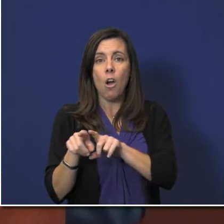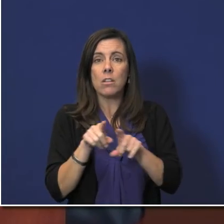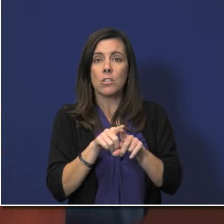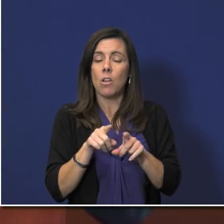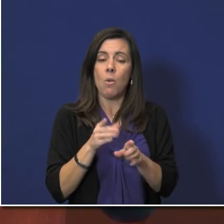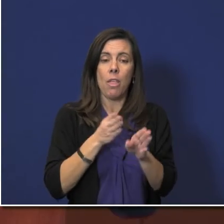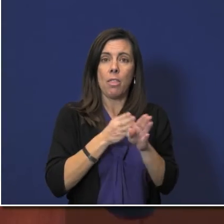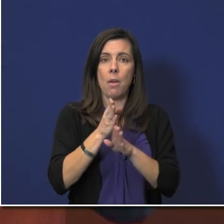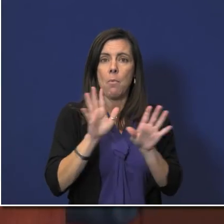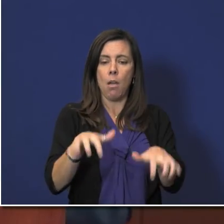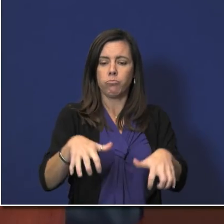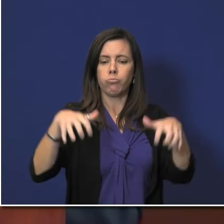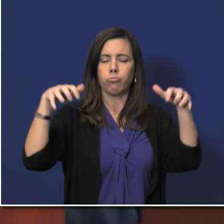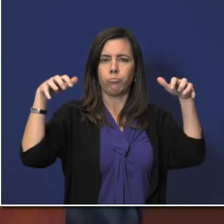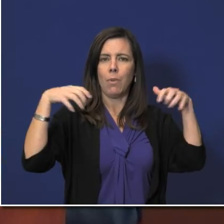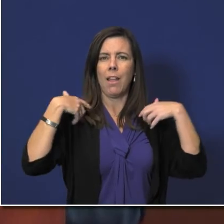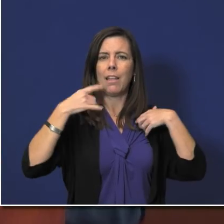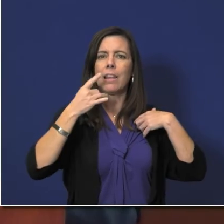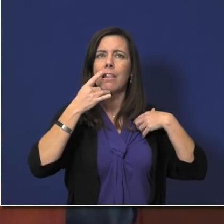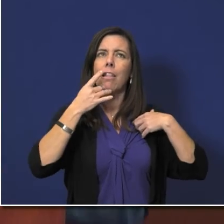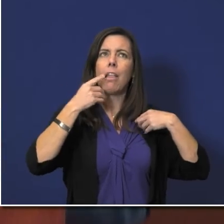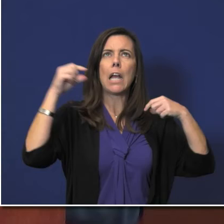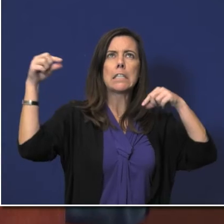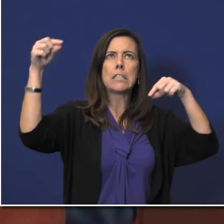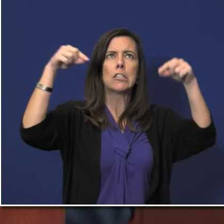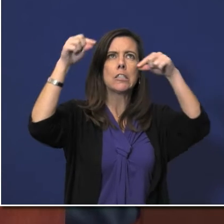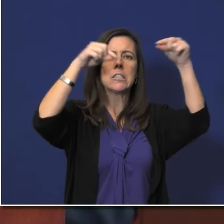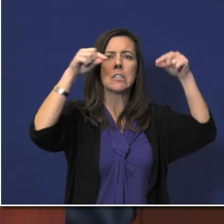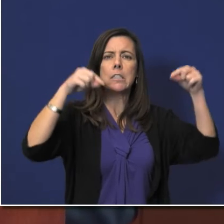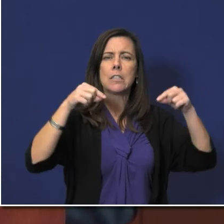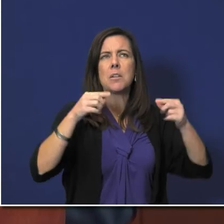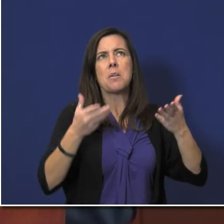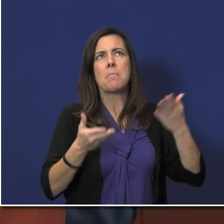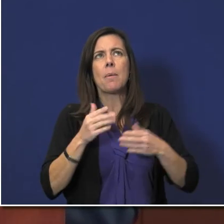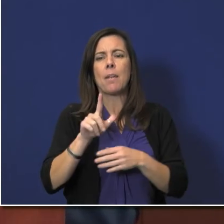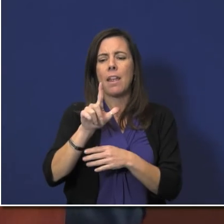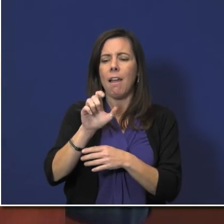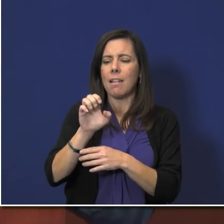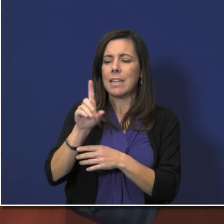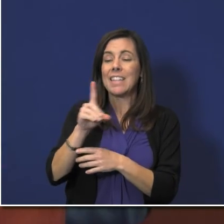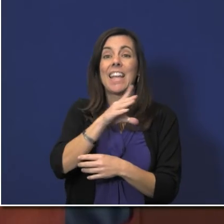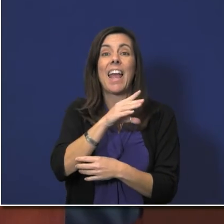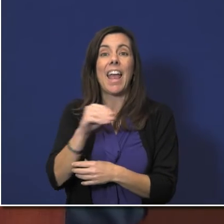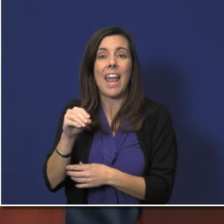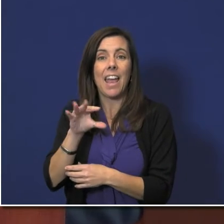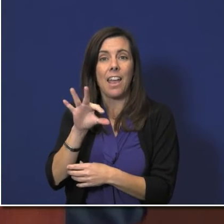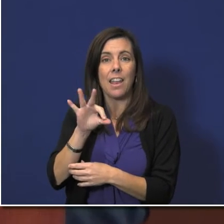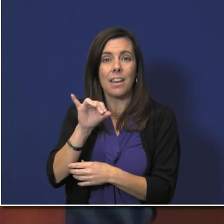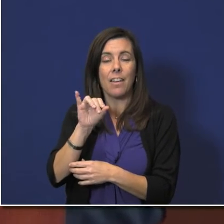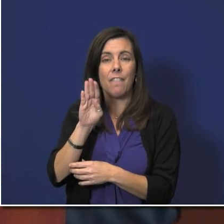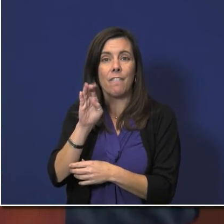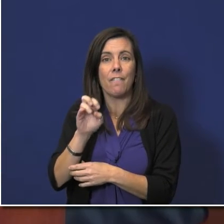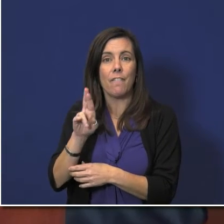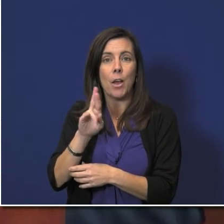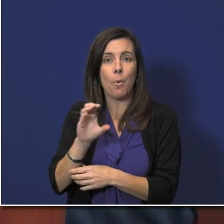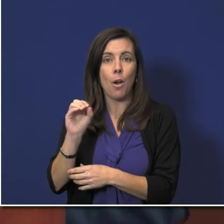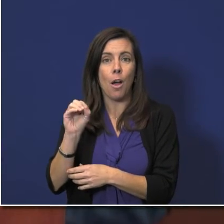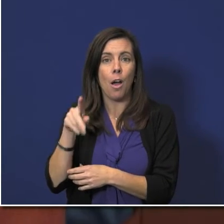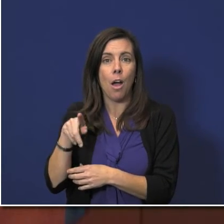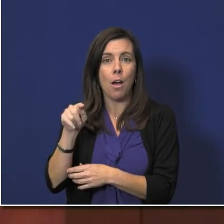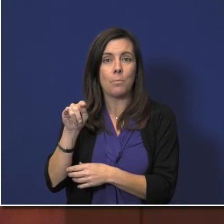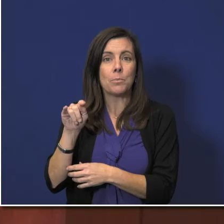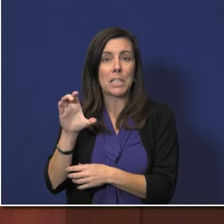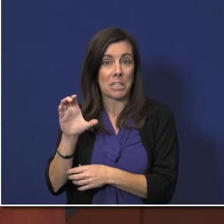auditorium, kind of the star fields that we show. That may be LED and or fiber optic as that becomes more widely used and provides